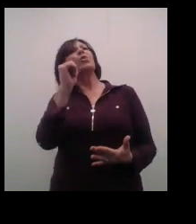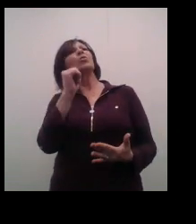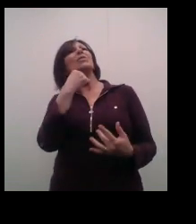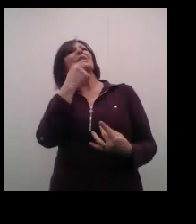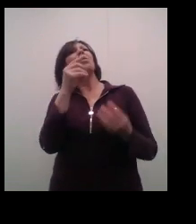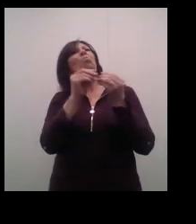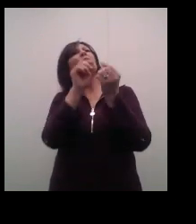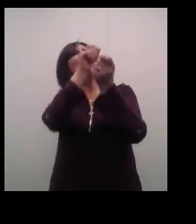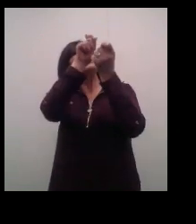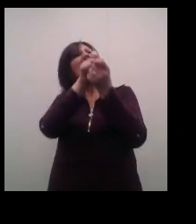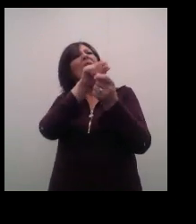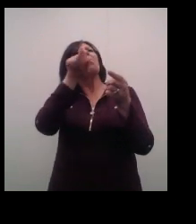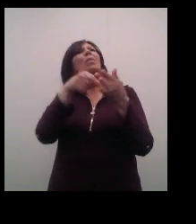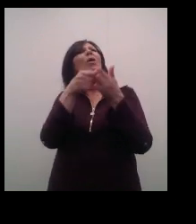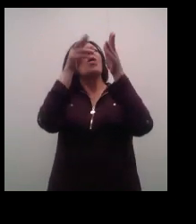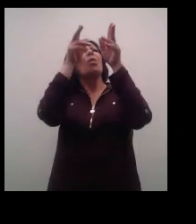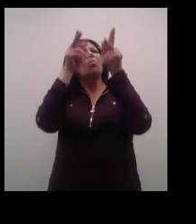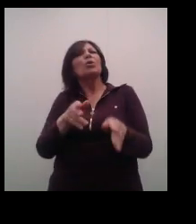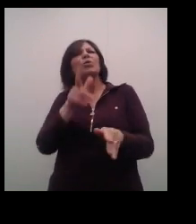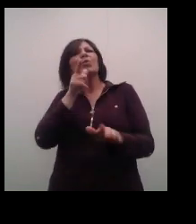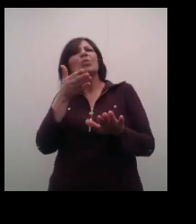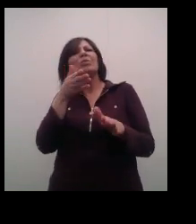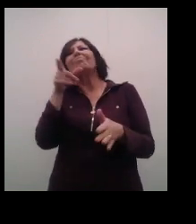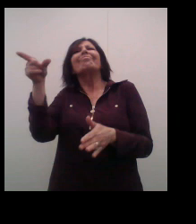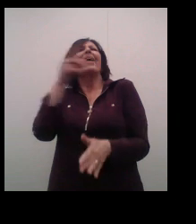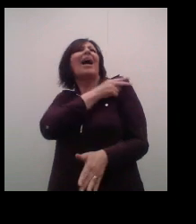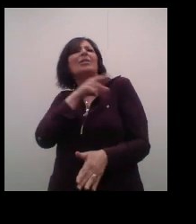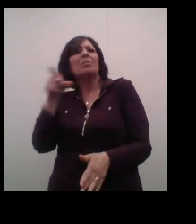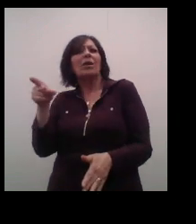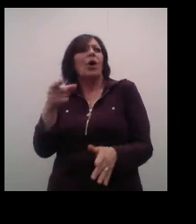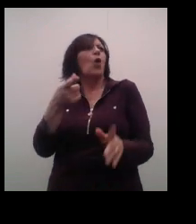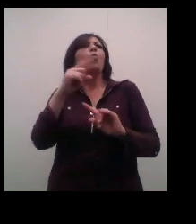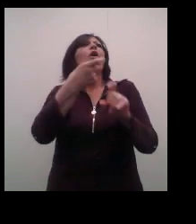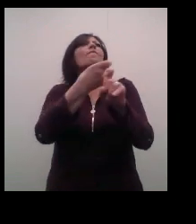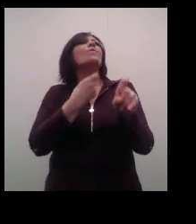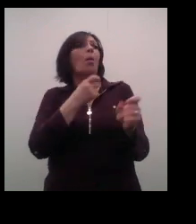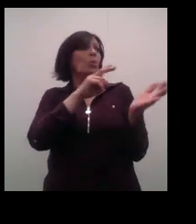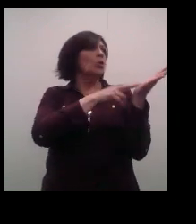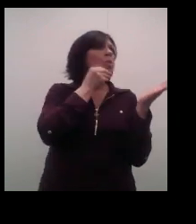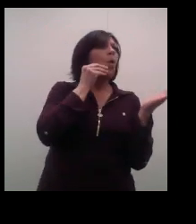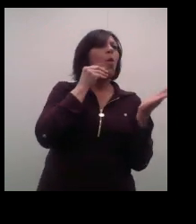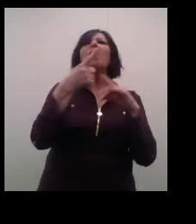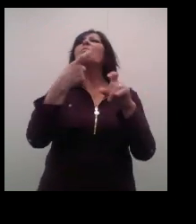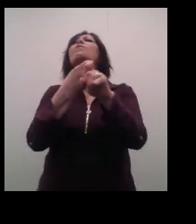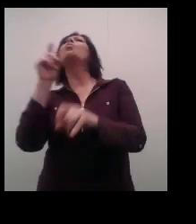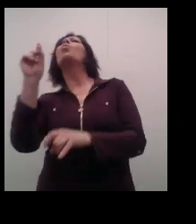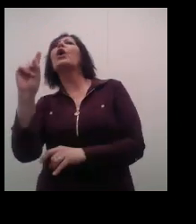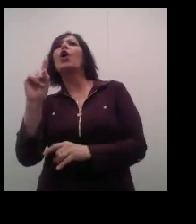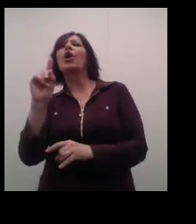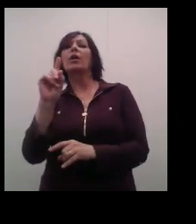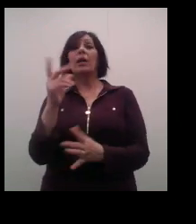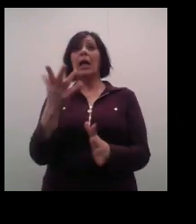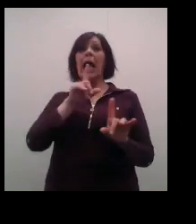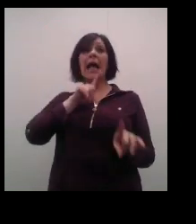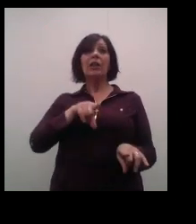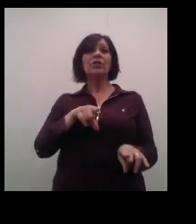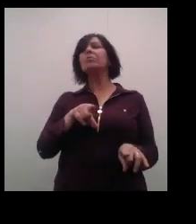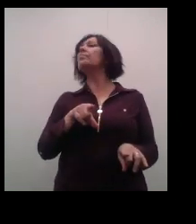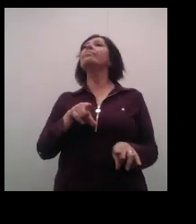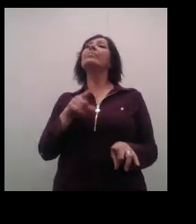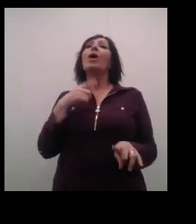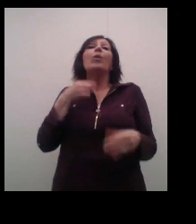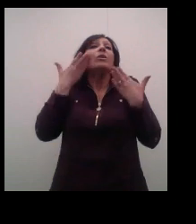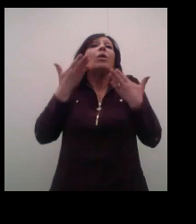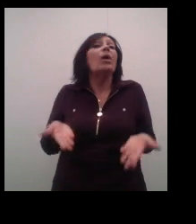more specifics about the individuals who are in hospital? Are they coming from nursing homes? Are they coming from elsewhere? And the answer is we do not receive